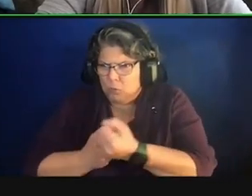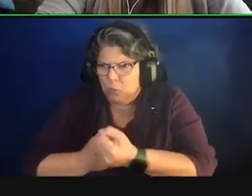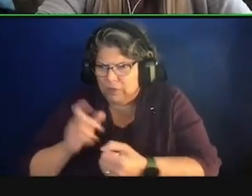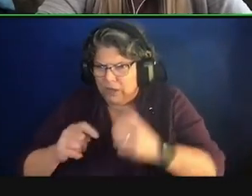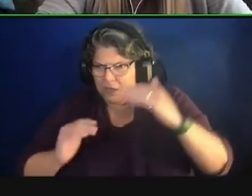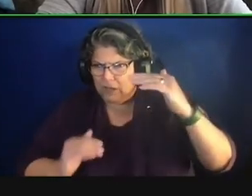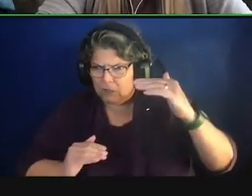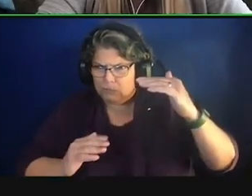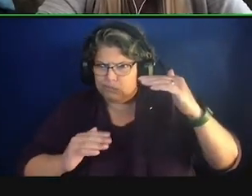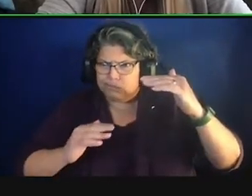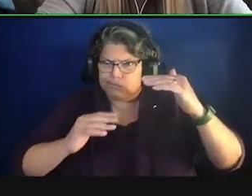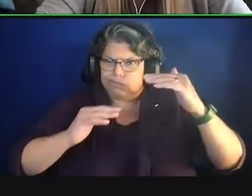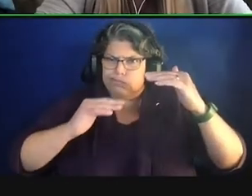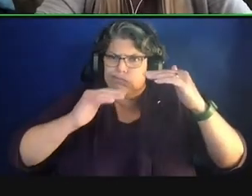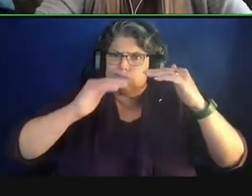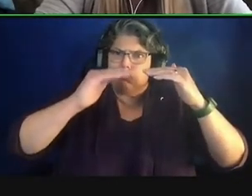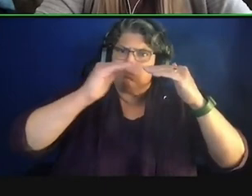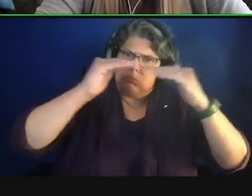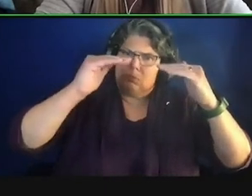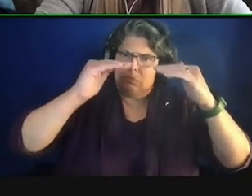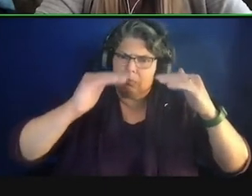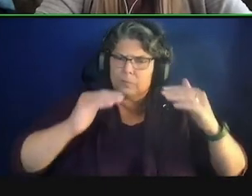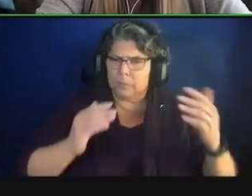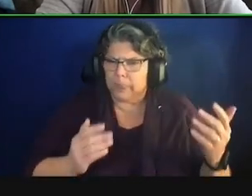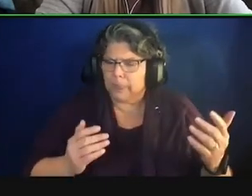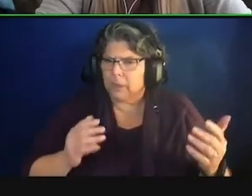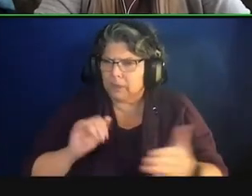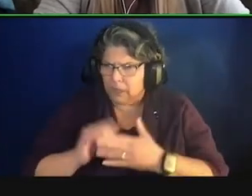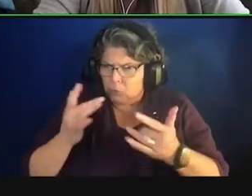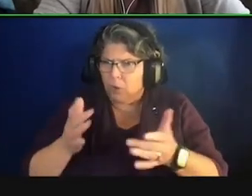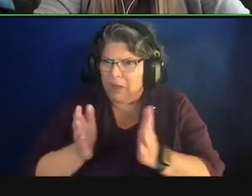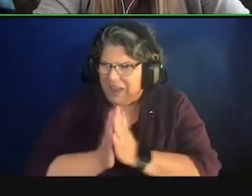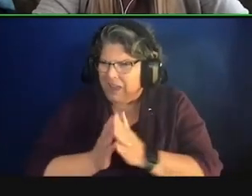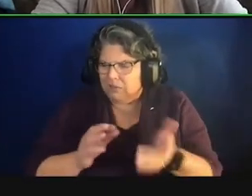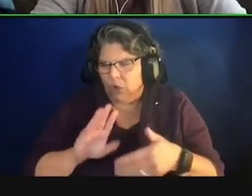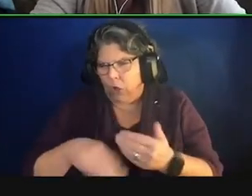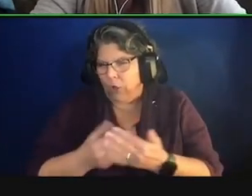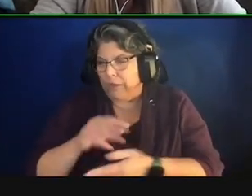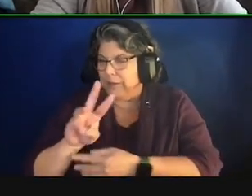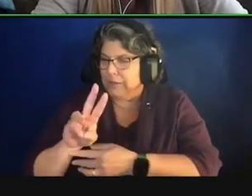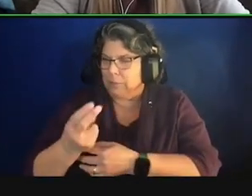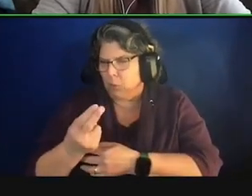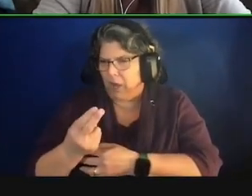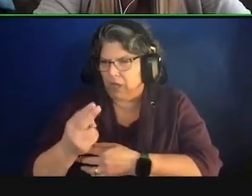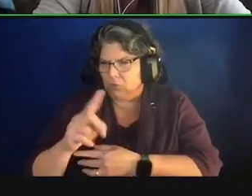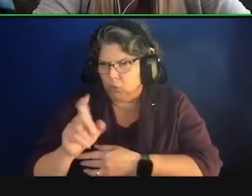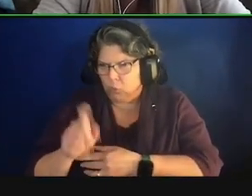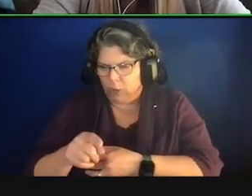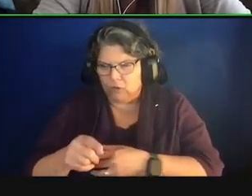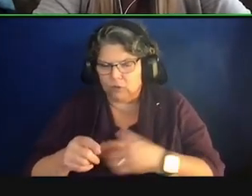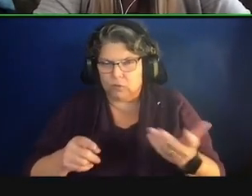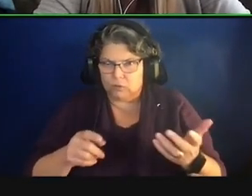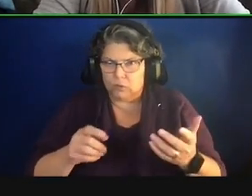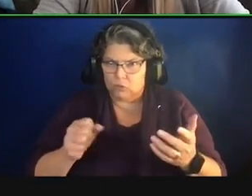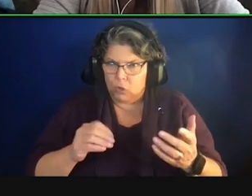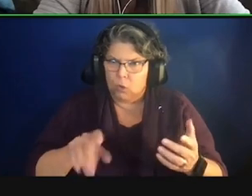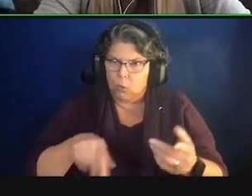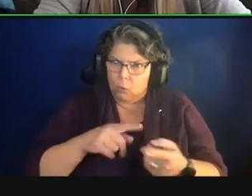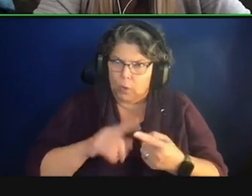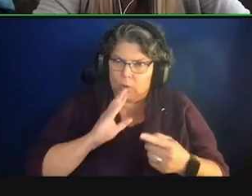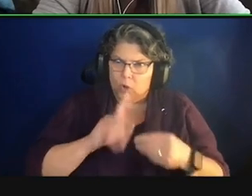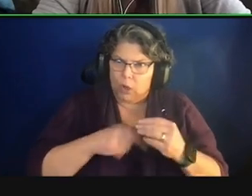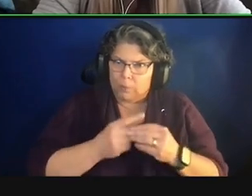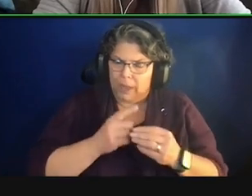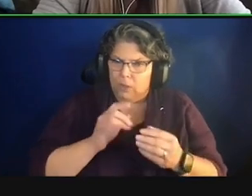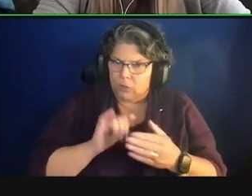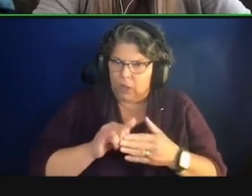to reach that goal target? That's why we ask those WH questions, so that we are making sure that when we get to that services